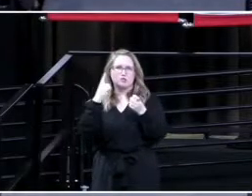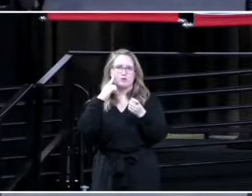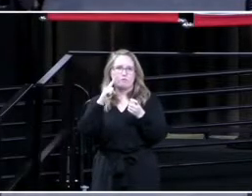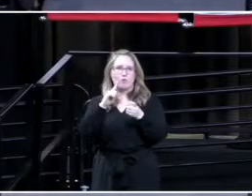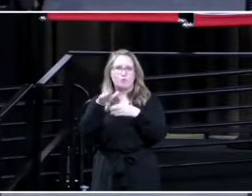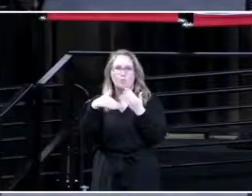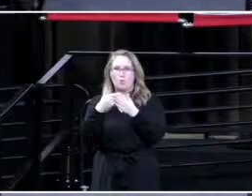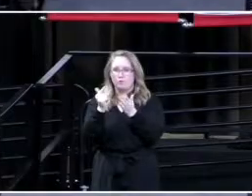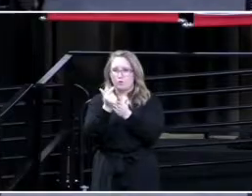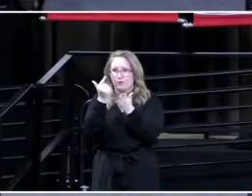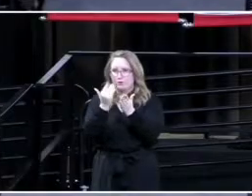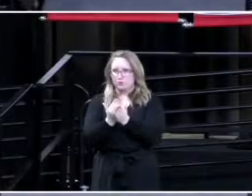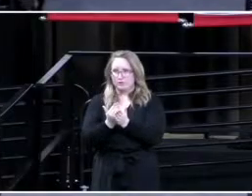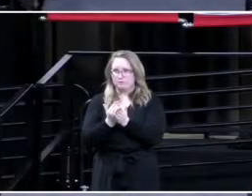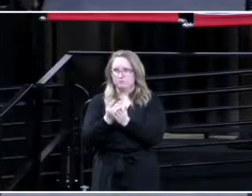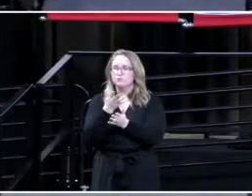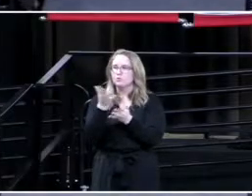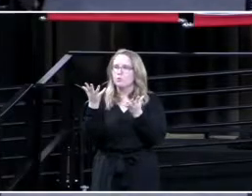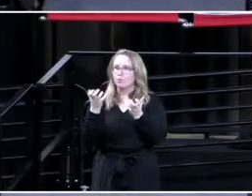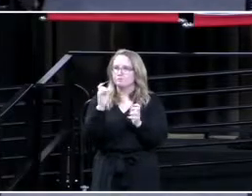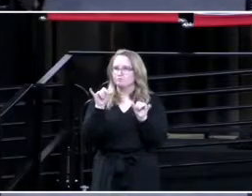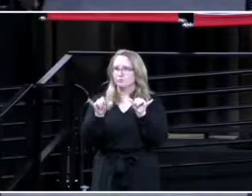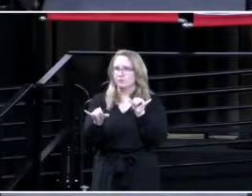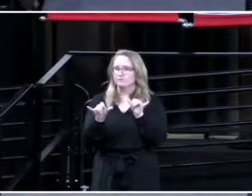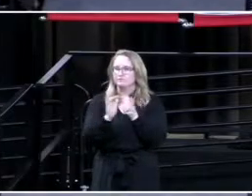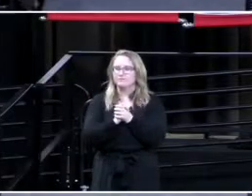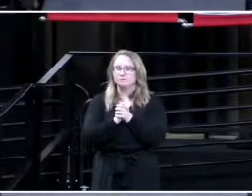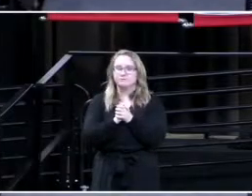you will not want to miss. Dr. Noviello.